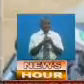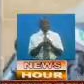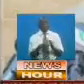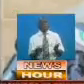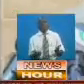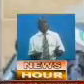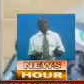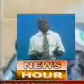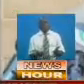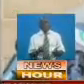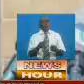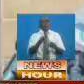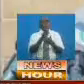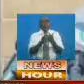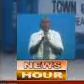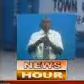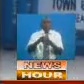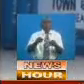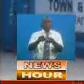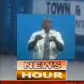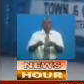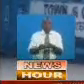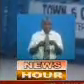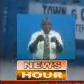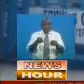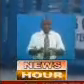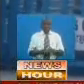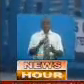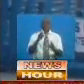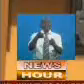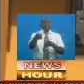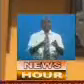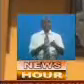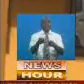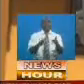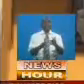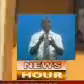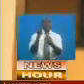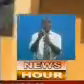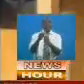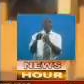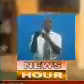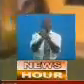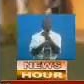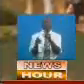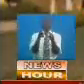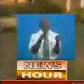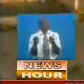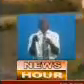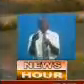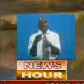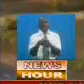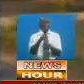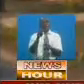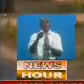look, names by location. The director of town and country planning of the Accra Metropolitan Assembly, Mr. Kojo